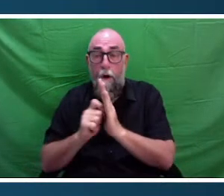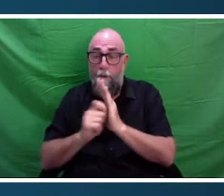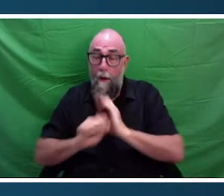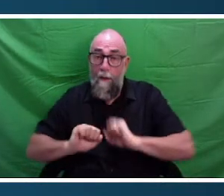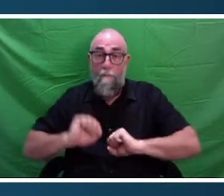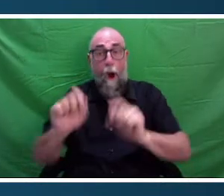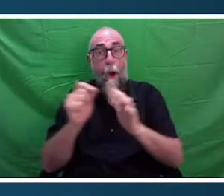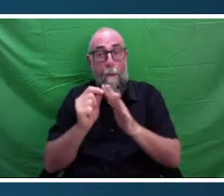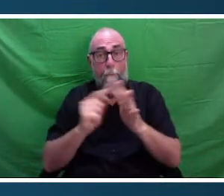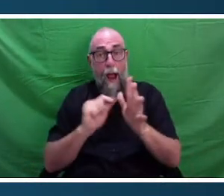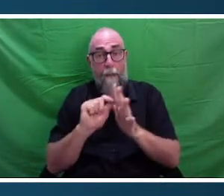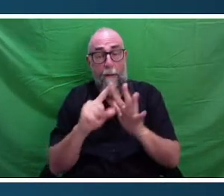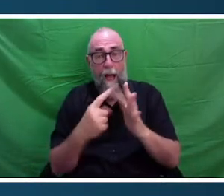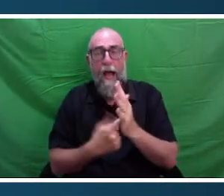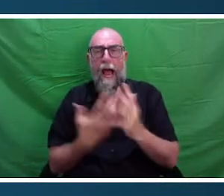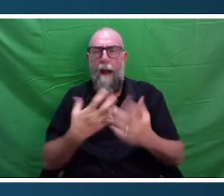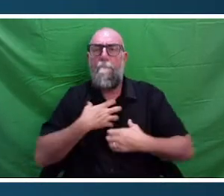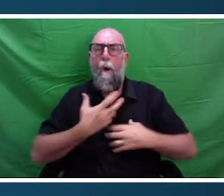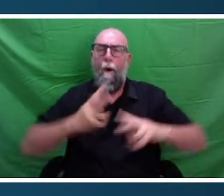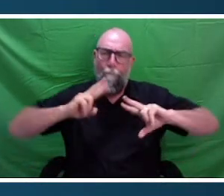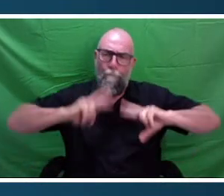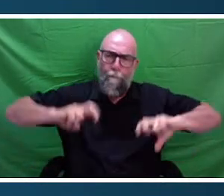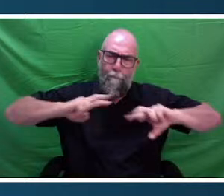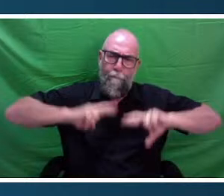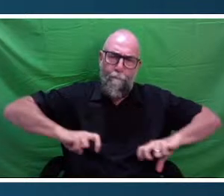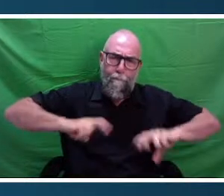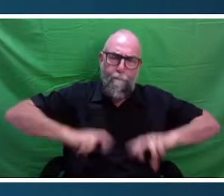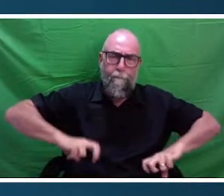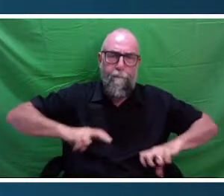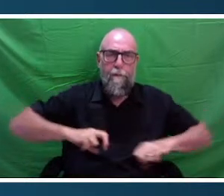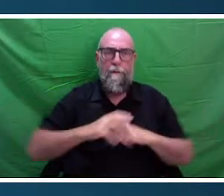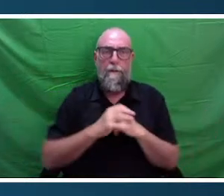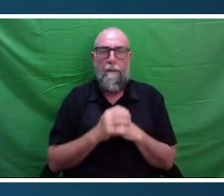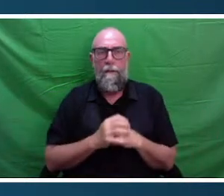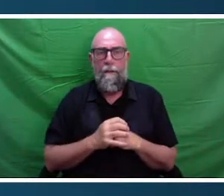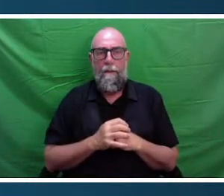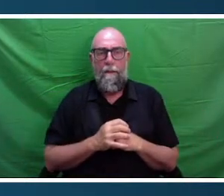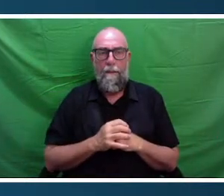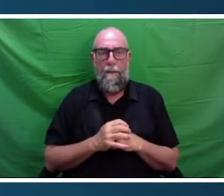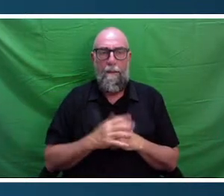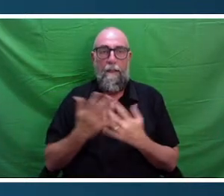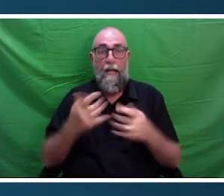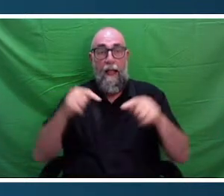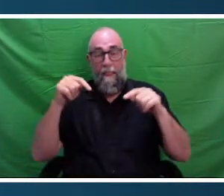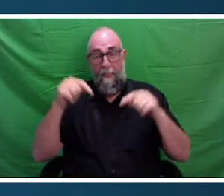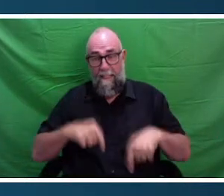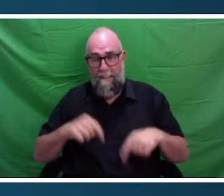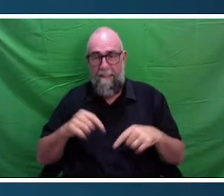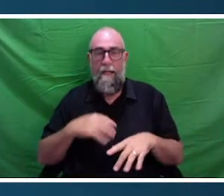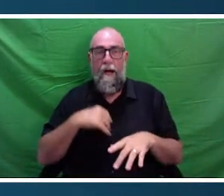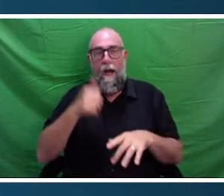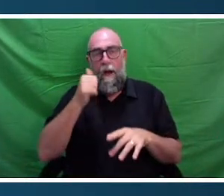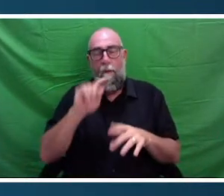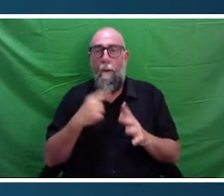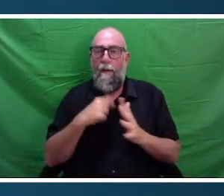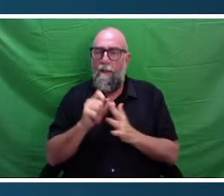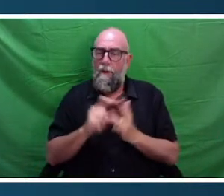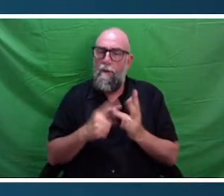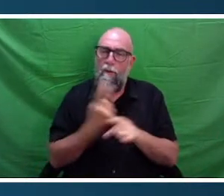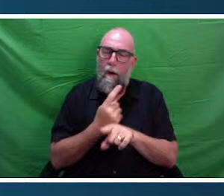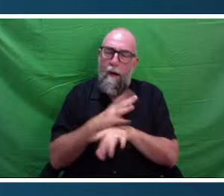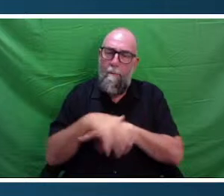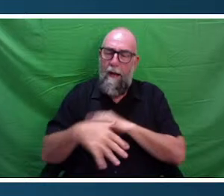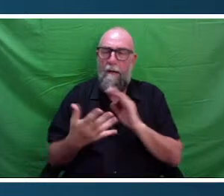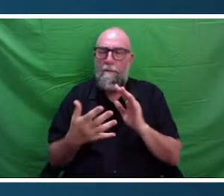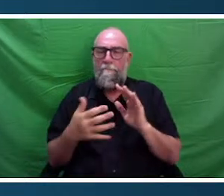project. So first I'm going to do what we often do in economic seminars, even though this is very much not one, and preview a few of the key